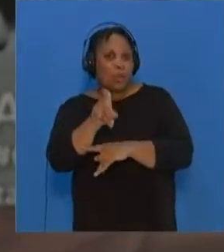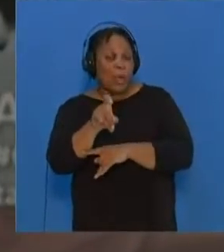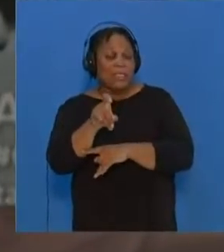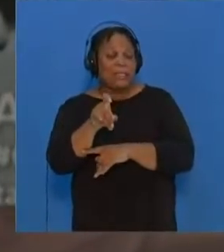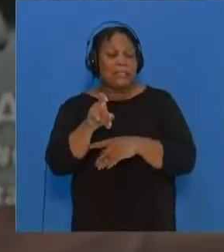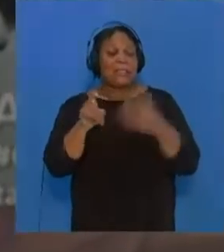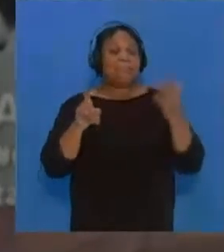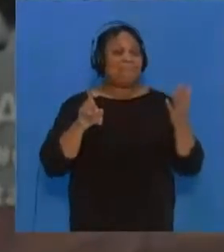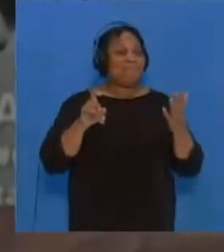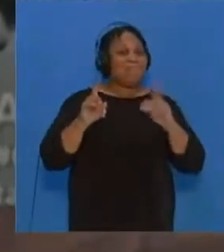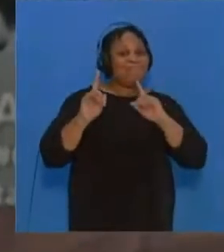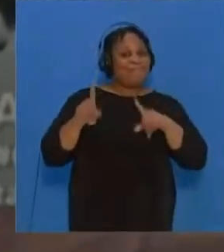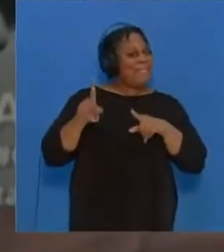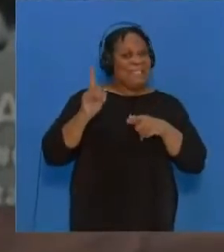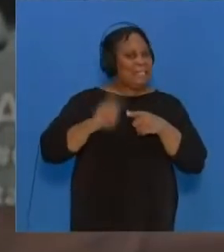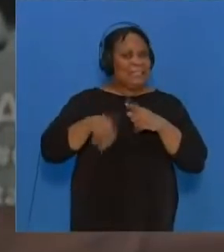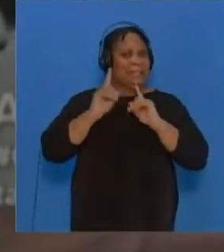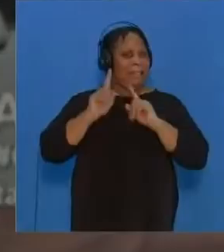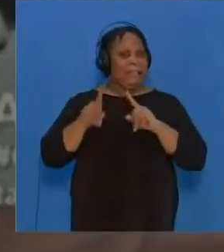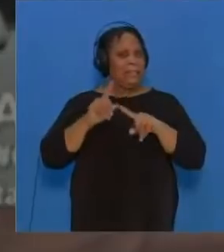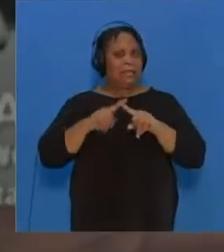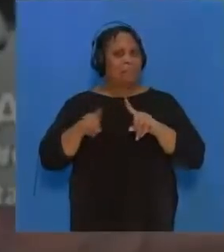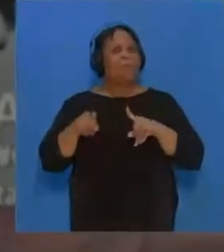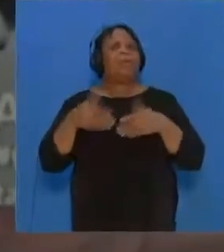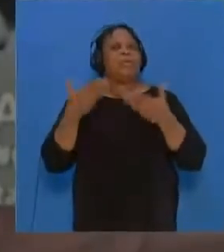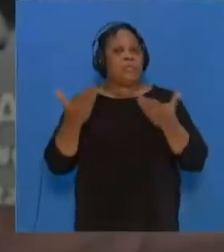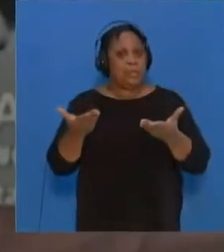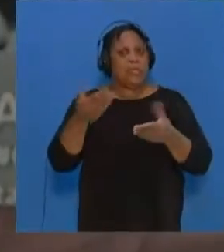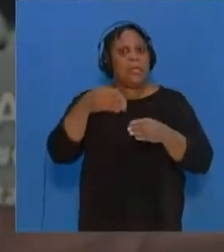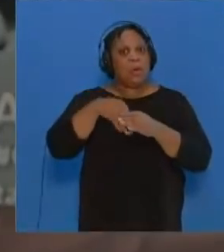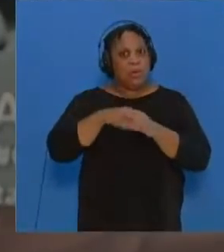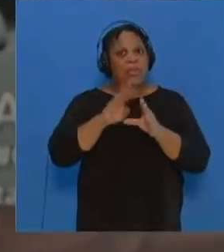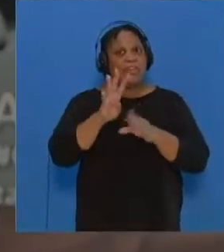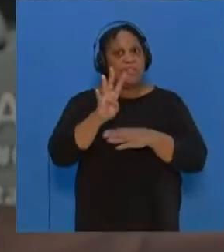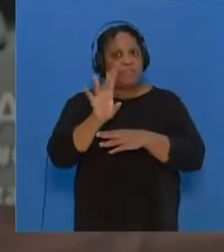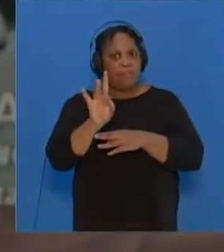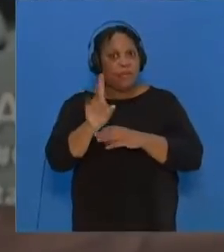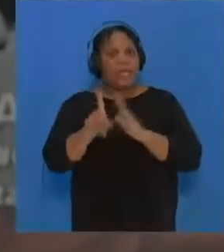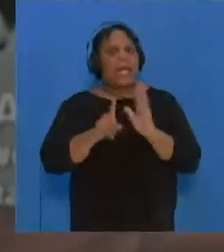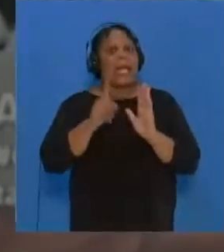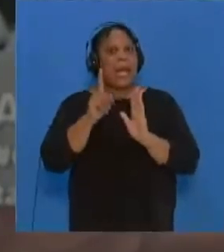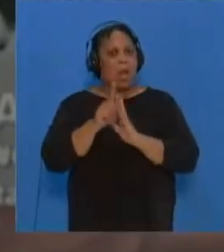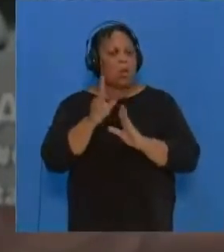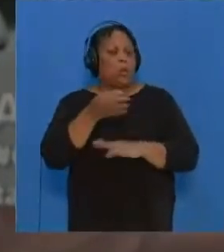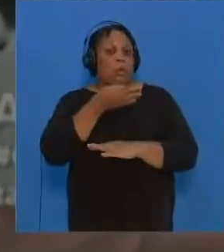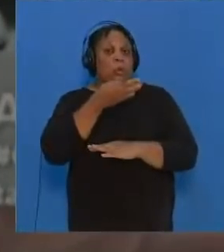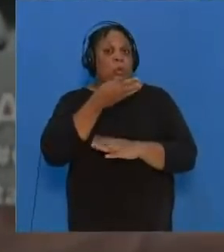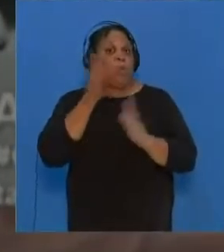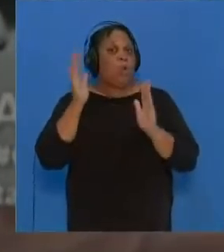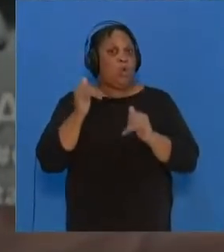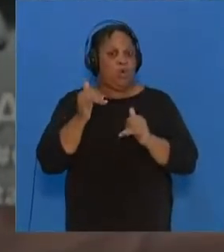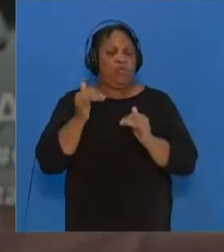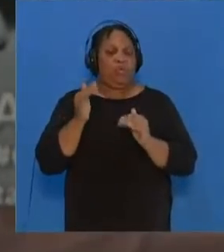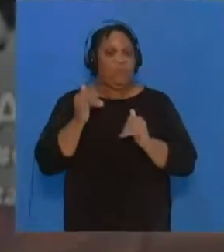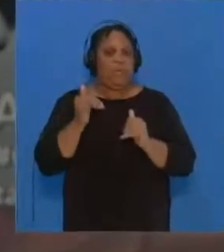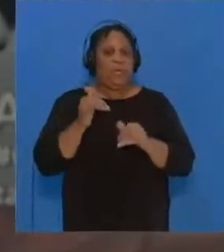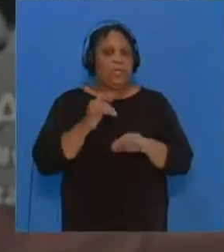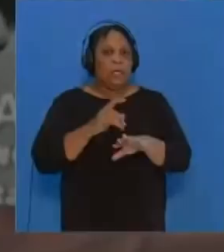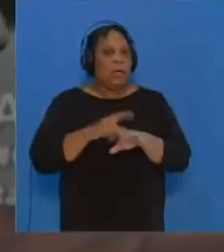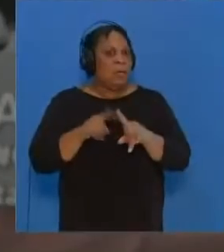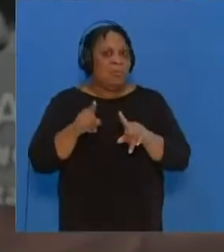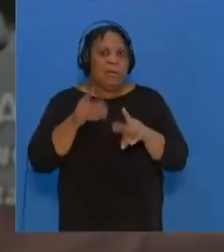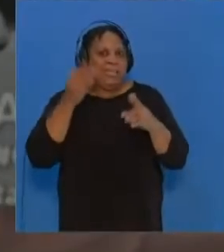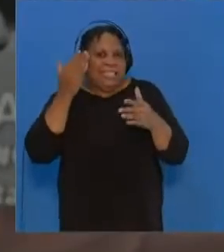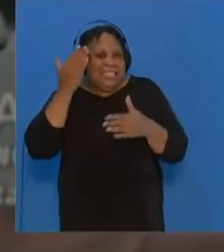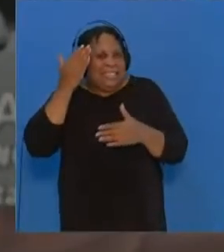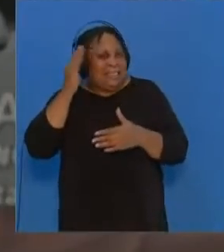quite frankly, but we're requesting that information be submitted within 48 hours. So you'll obviously have the information as soon as it's turned around, but offhand, I don't